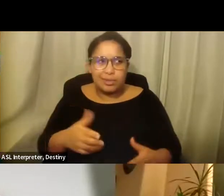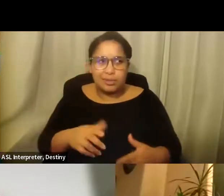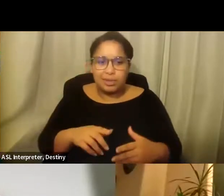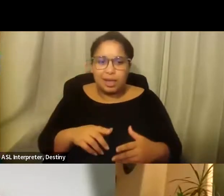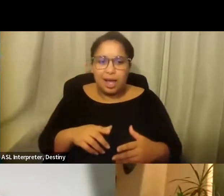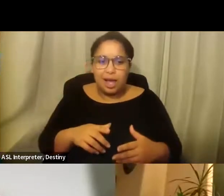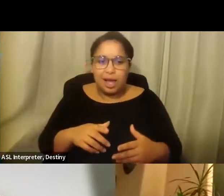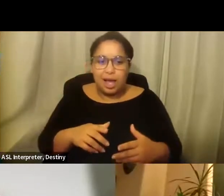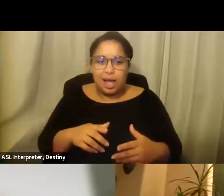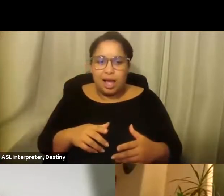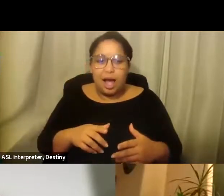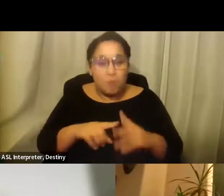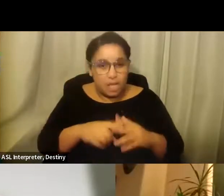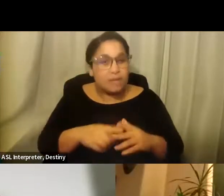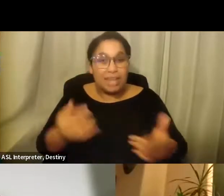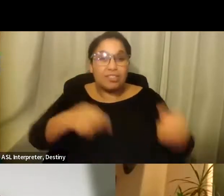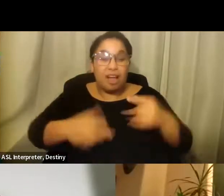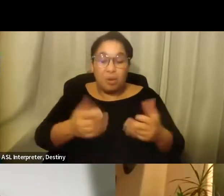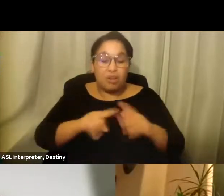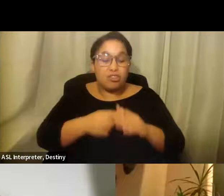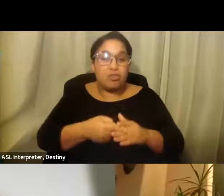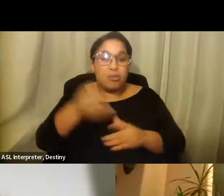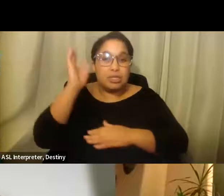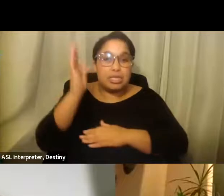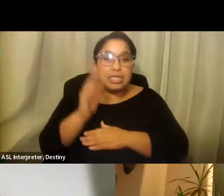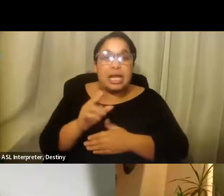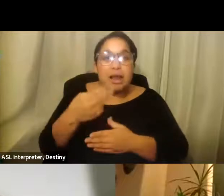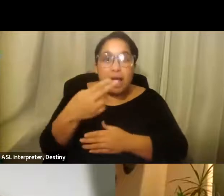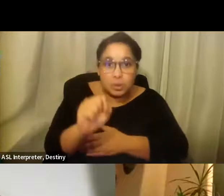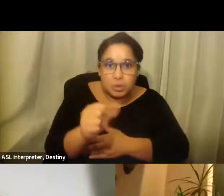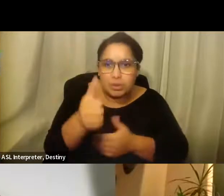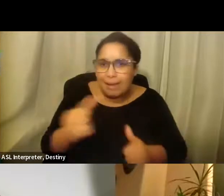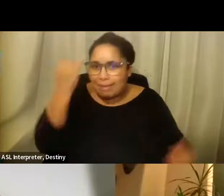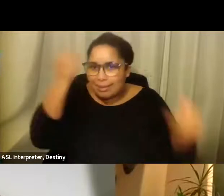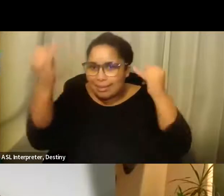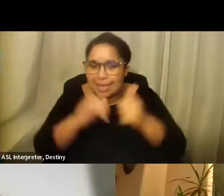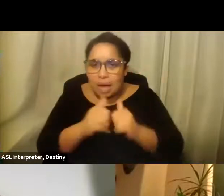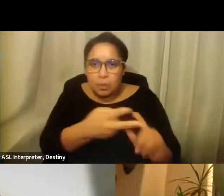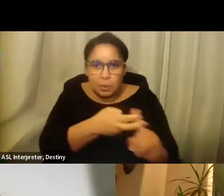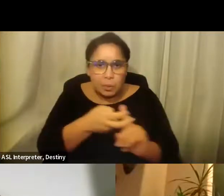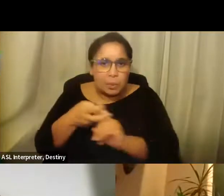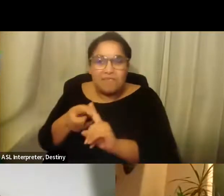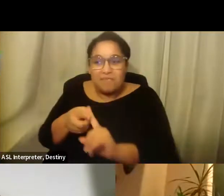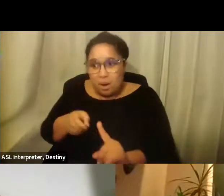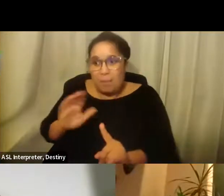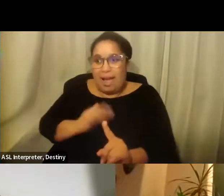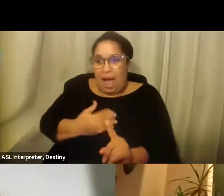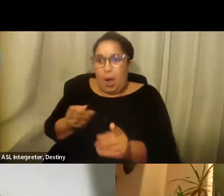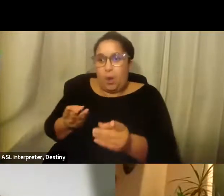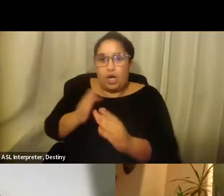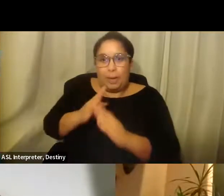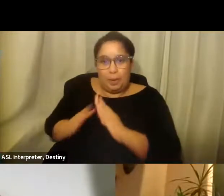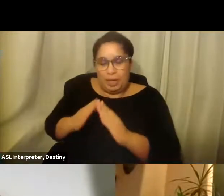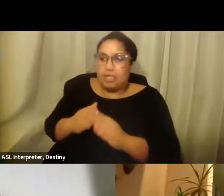schools. I want to just plant the seed. So any ideas from the community of how to recruit folks from the community to do this